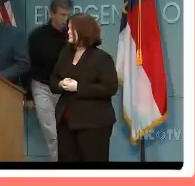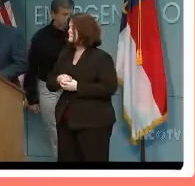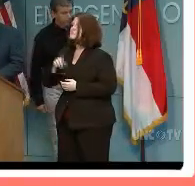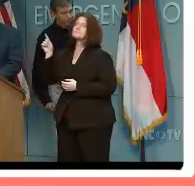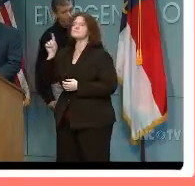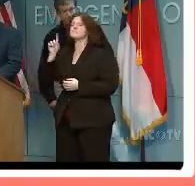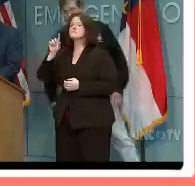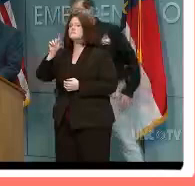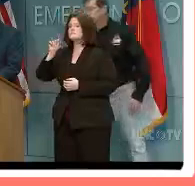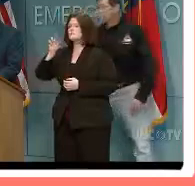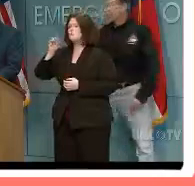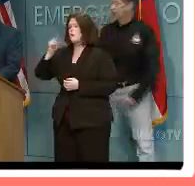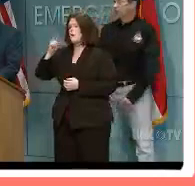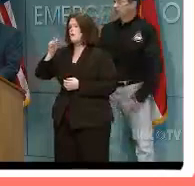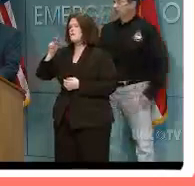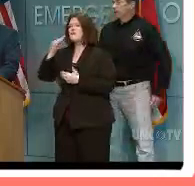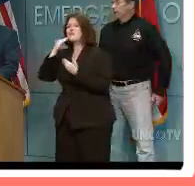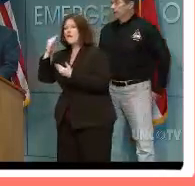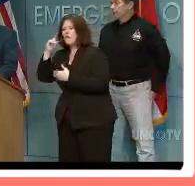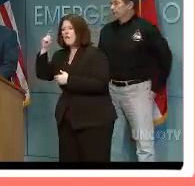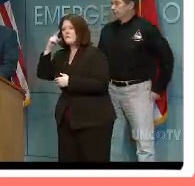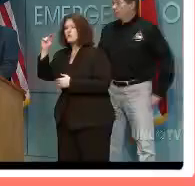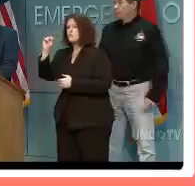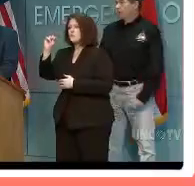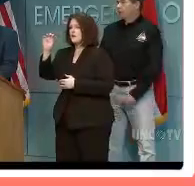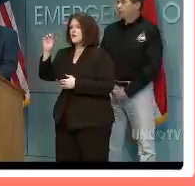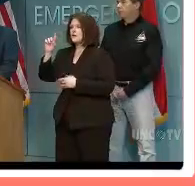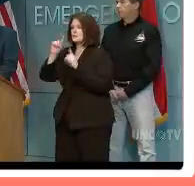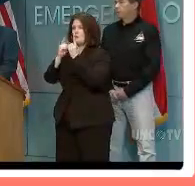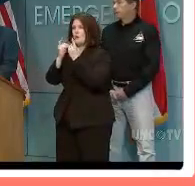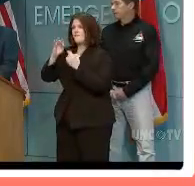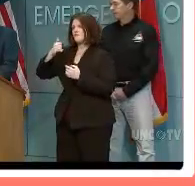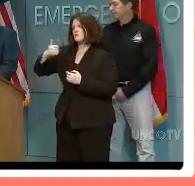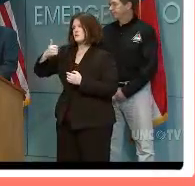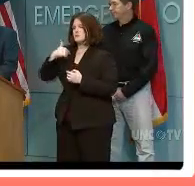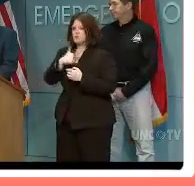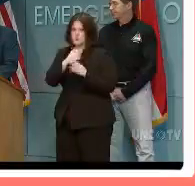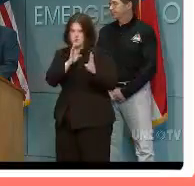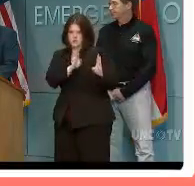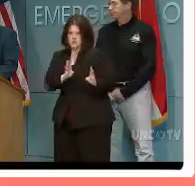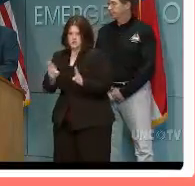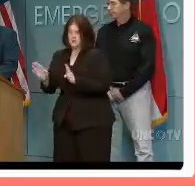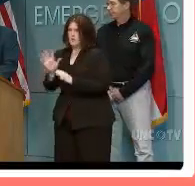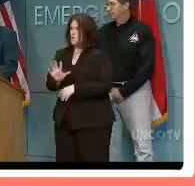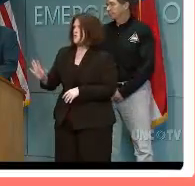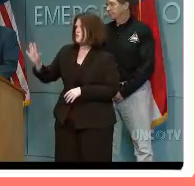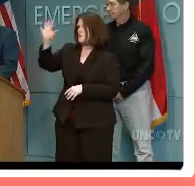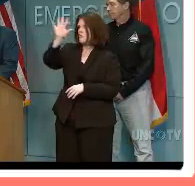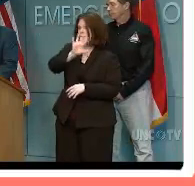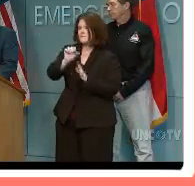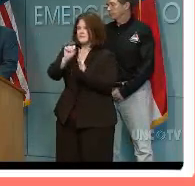Yes, thank you, Governor. The North Carolina Department of Transportation is readying our crews across the state. We have